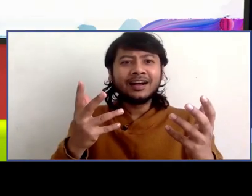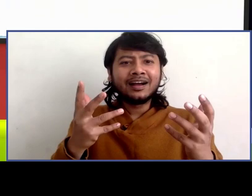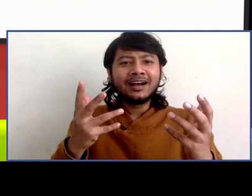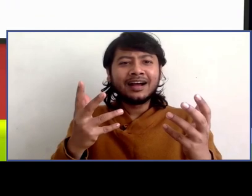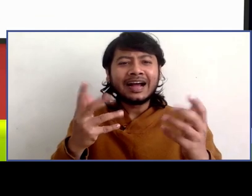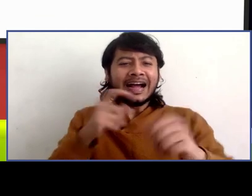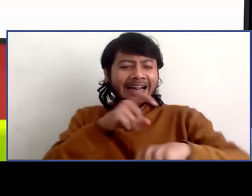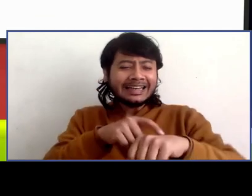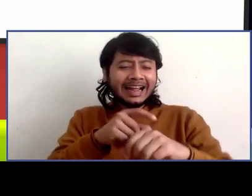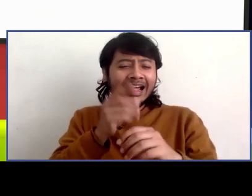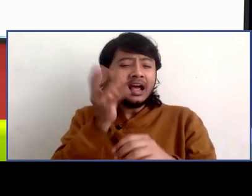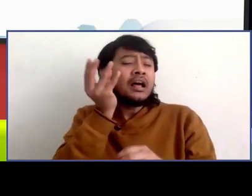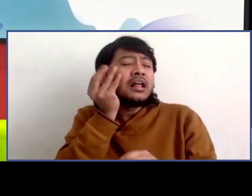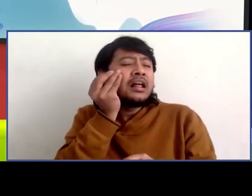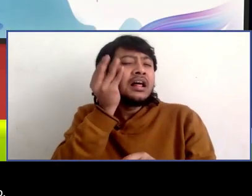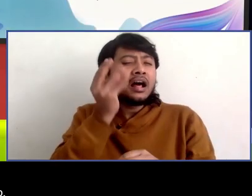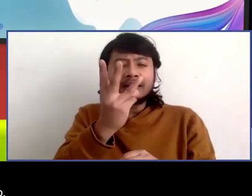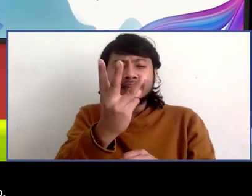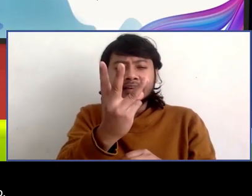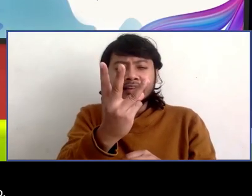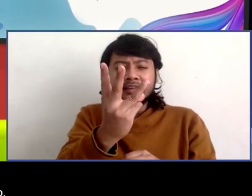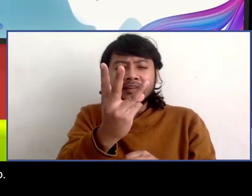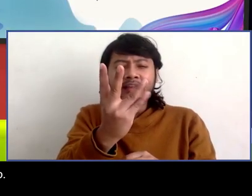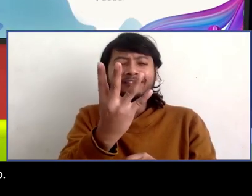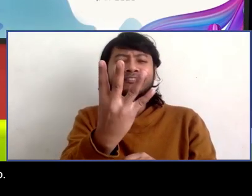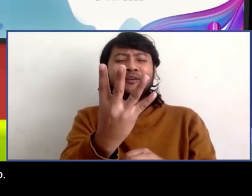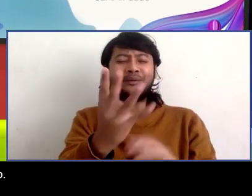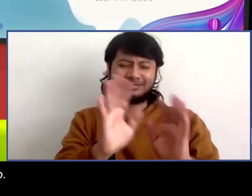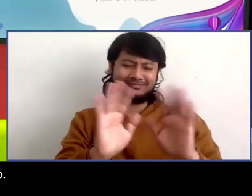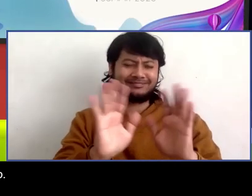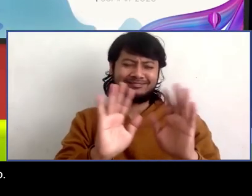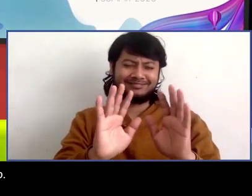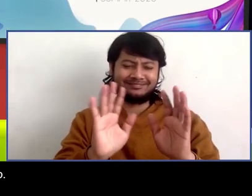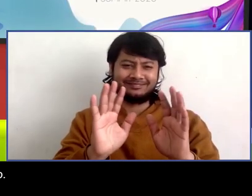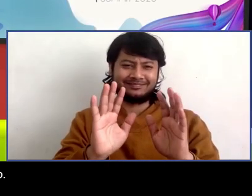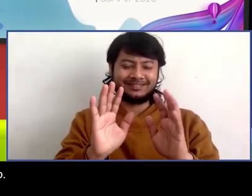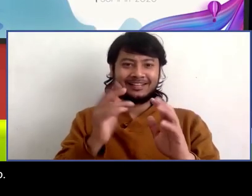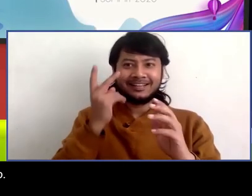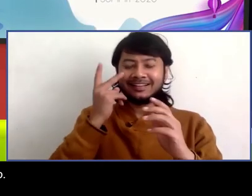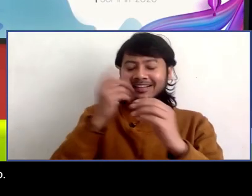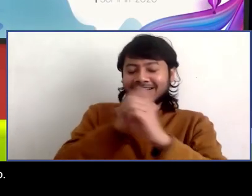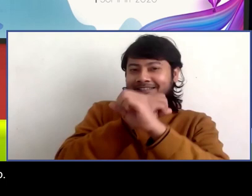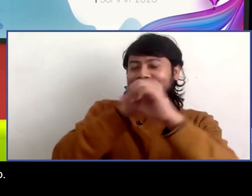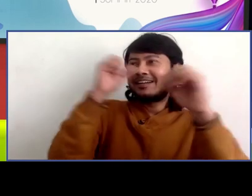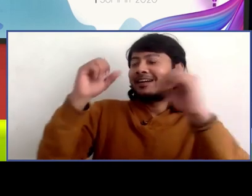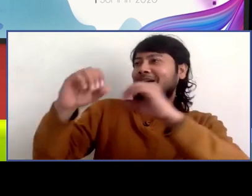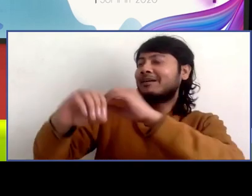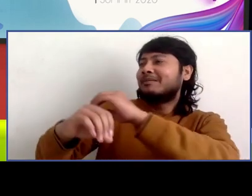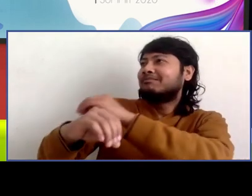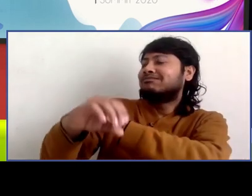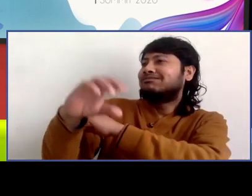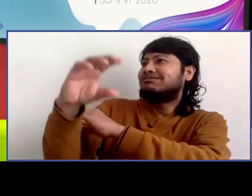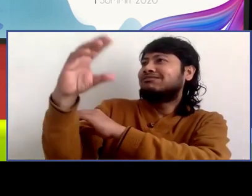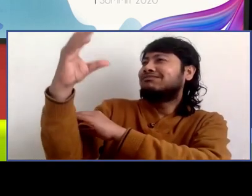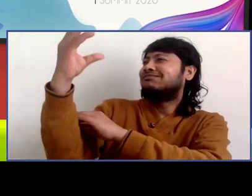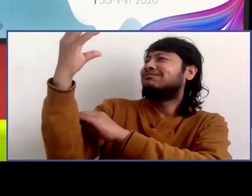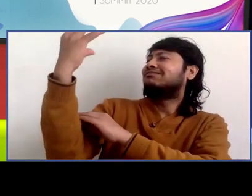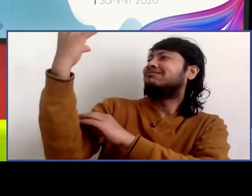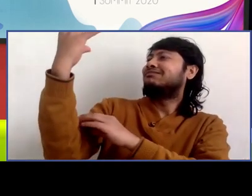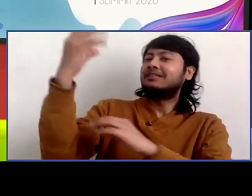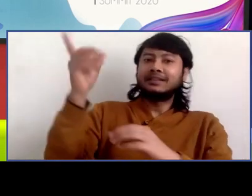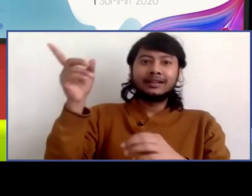wake up. And have you seen the rising sun and the yellow that it radiates in such a high